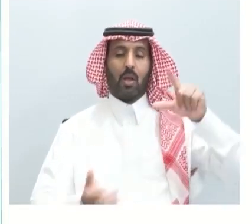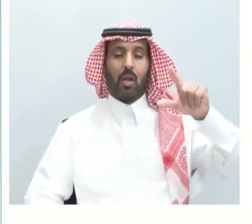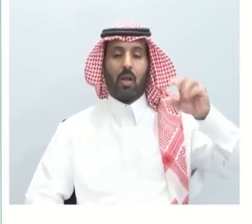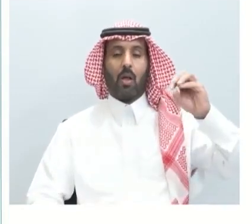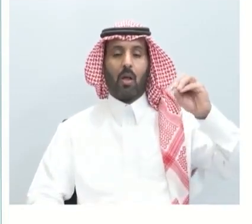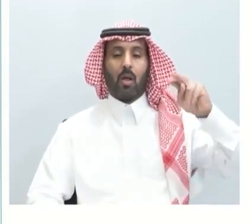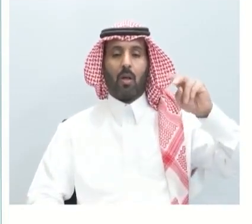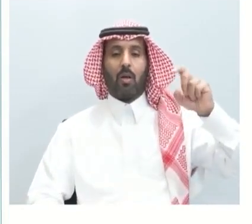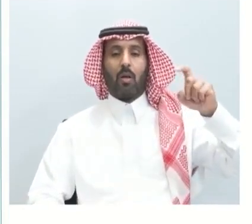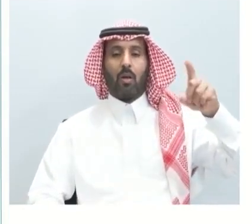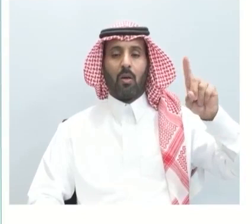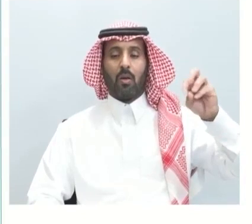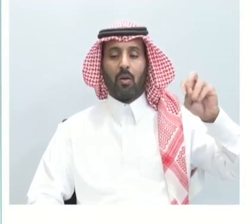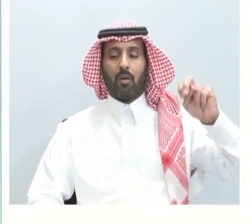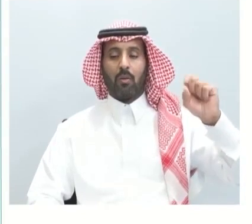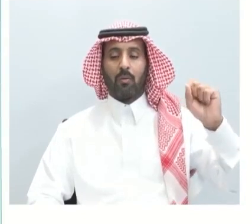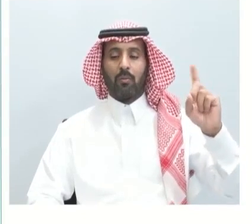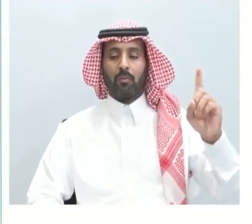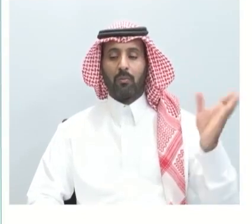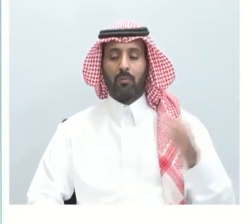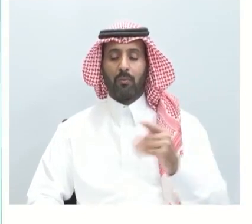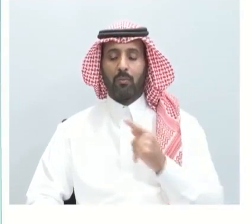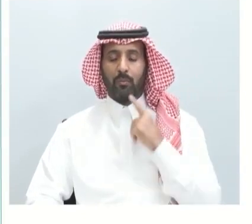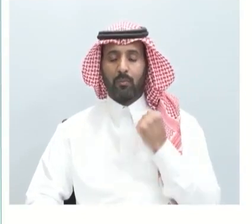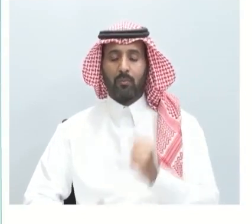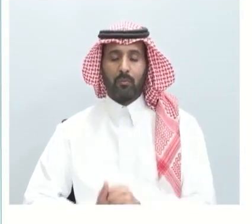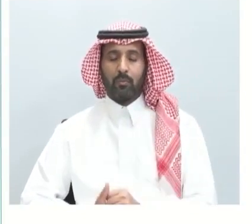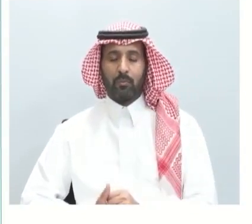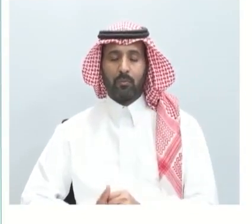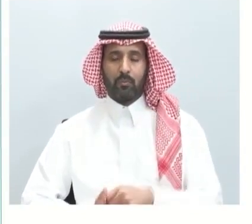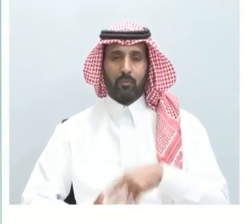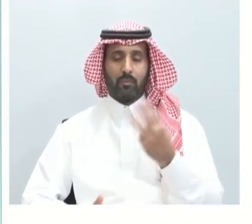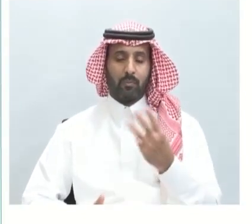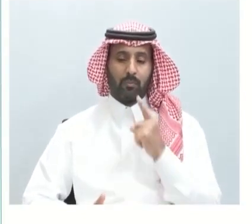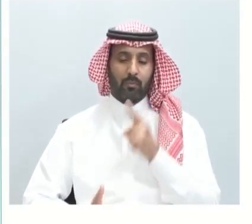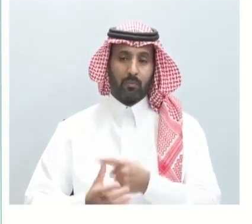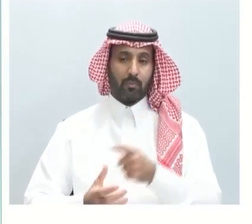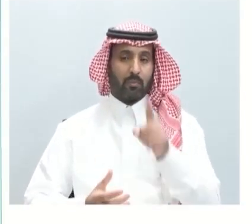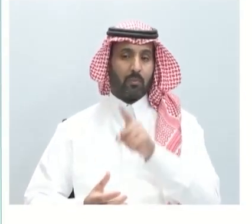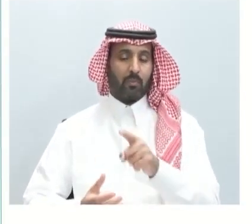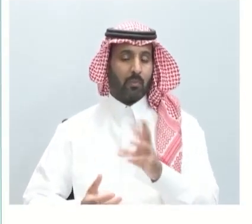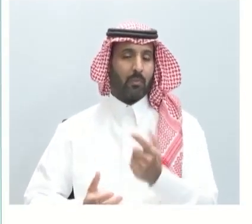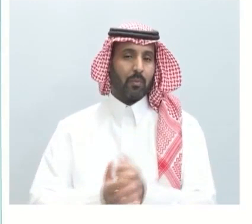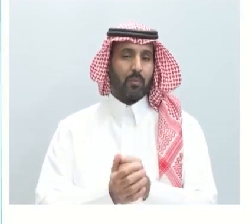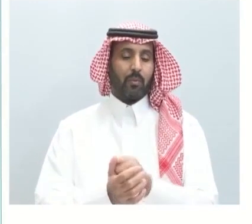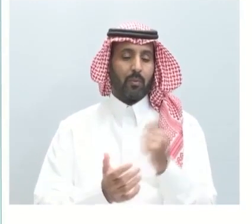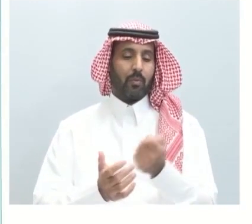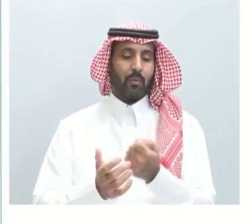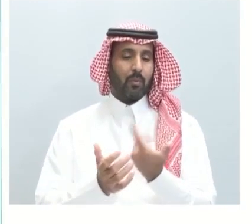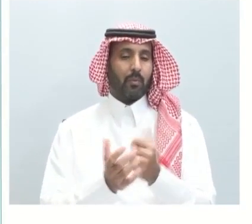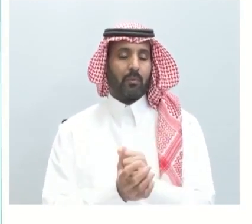ever visited, this is the present perfect. Number three, what's the question for number three? How do we write